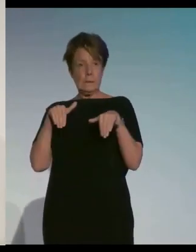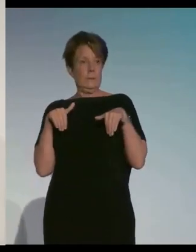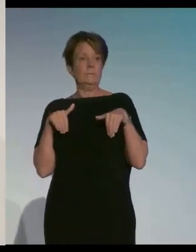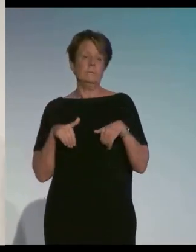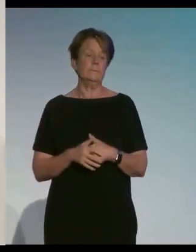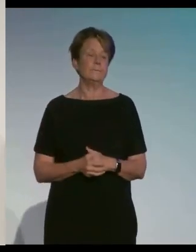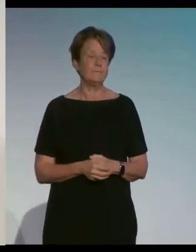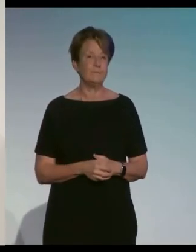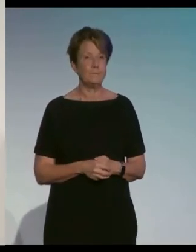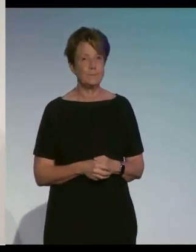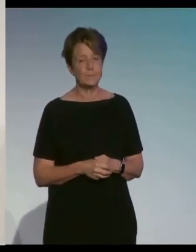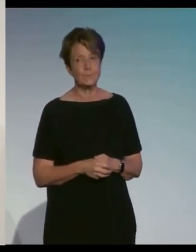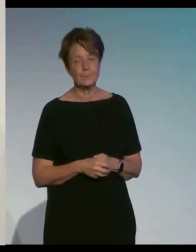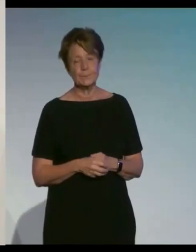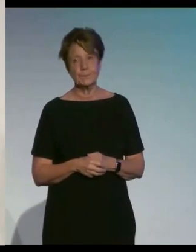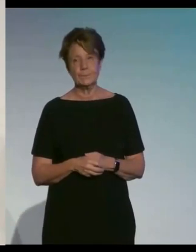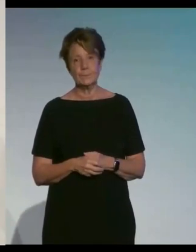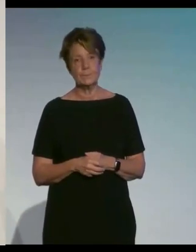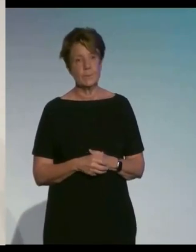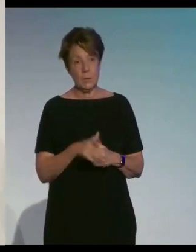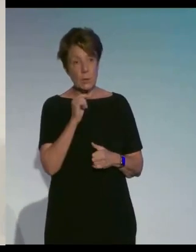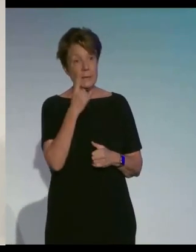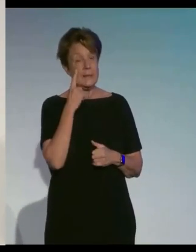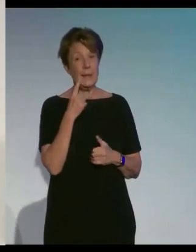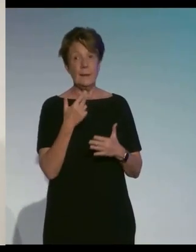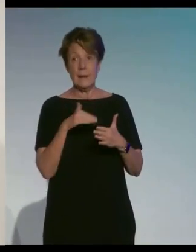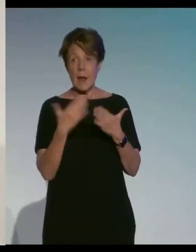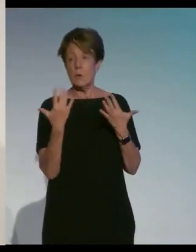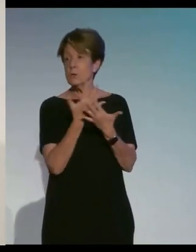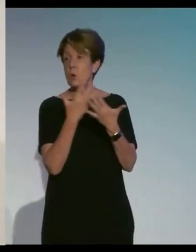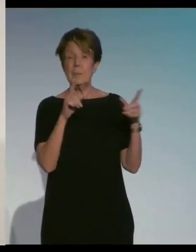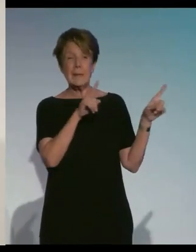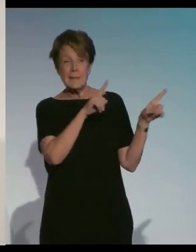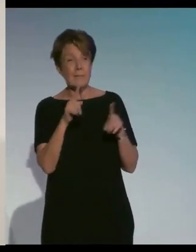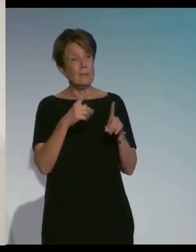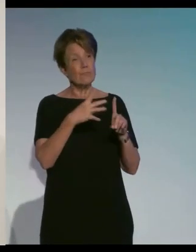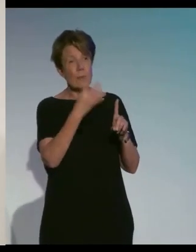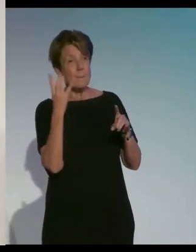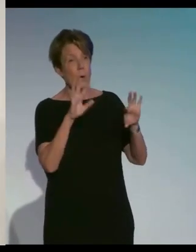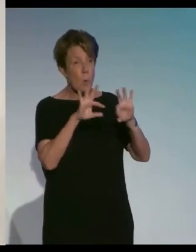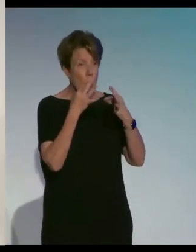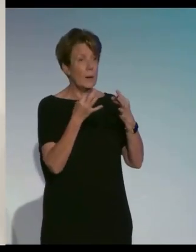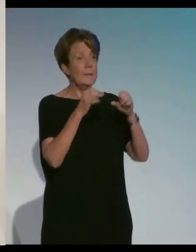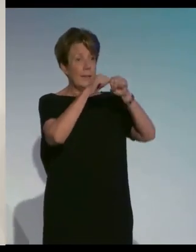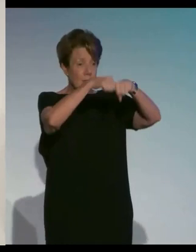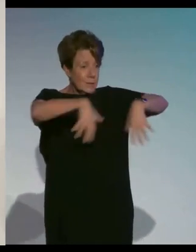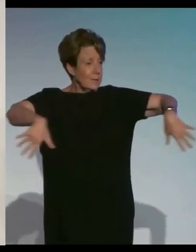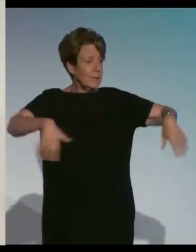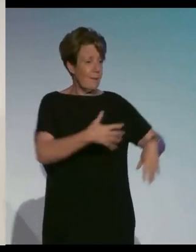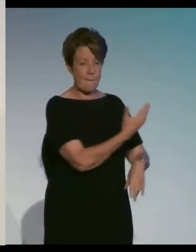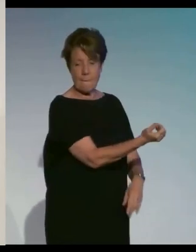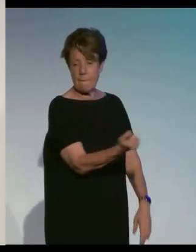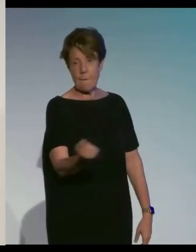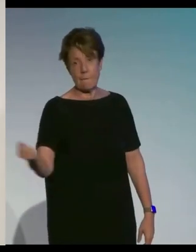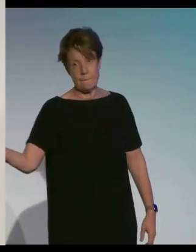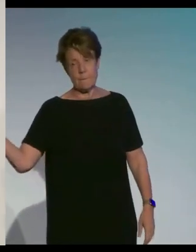So the result of that, you can see now with so many different LGBT organizations on the ground and so on. Anyway,